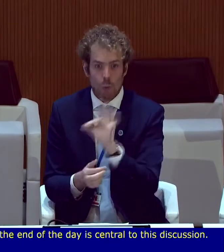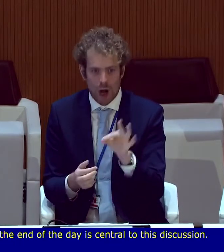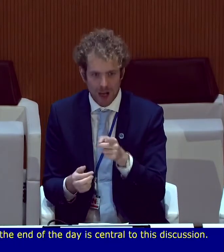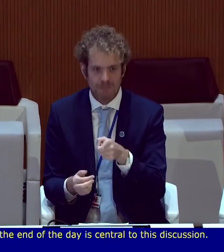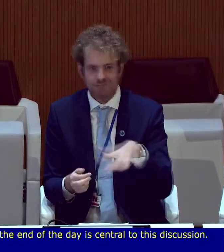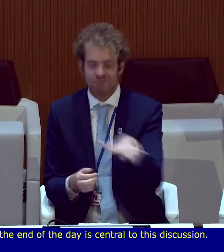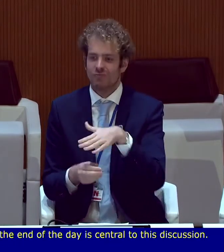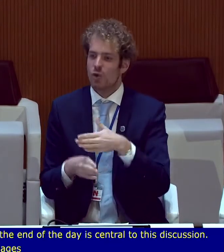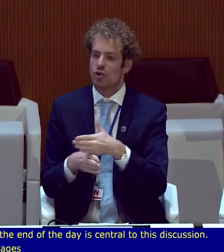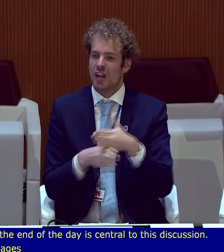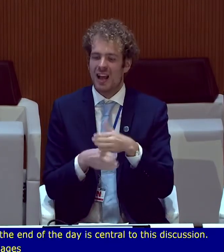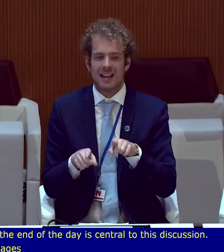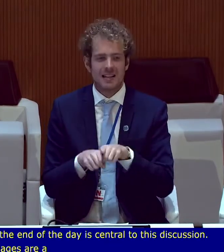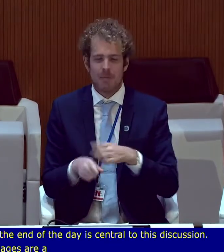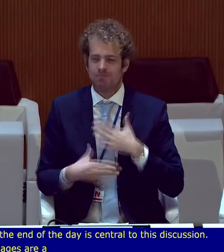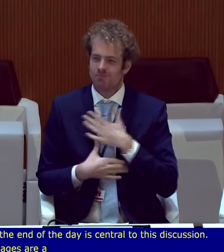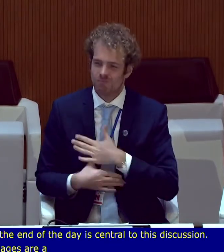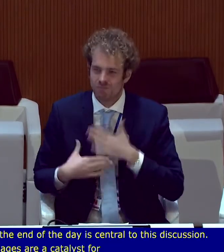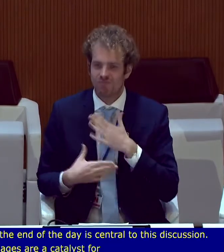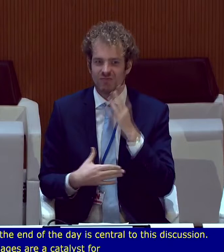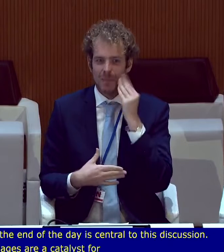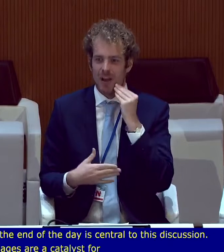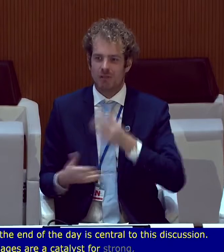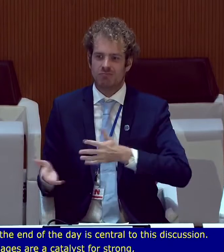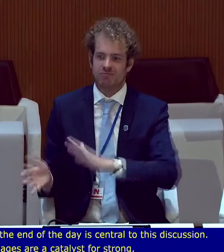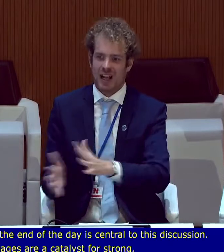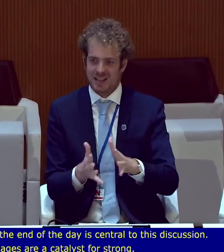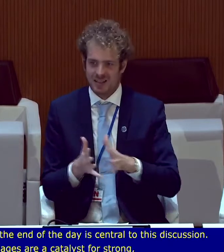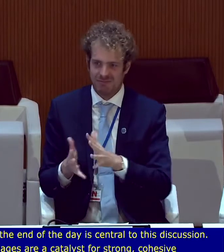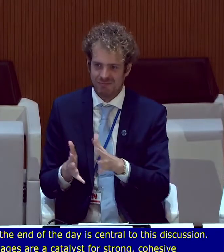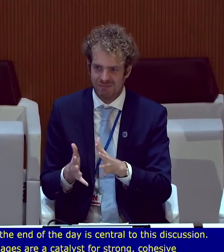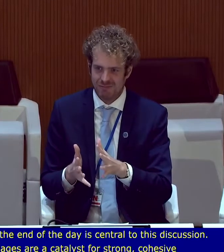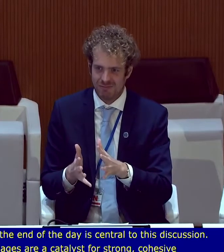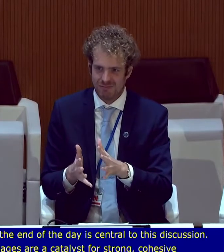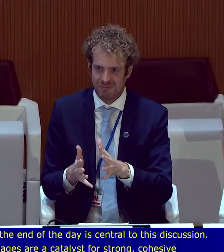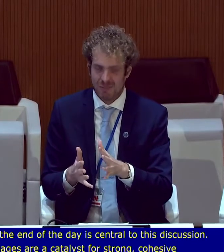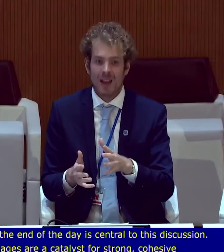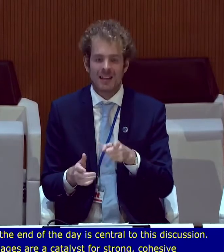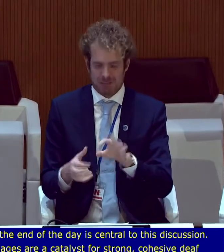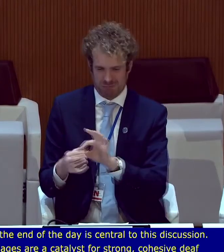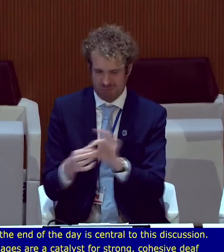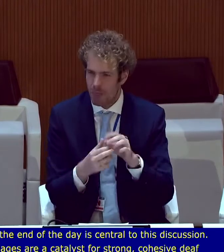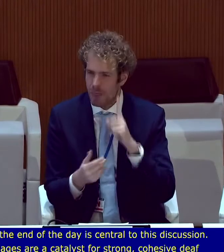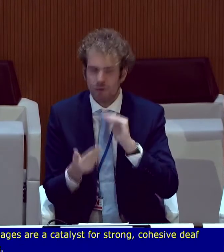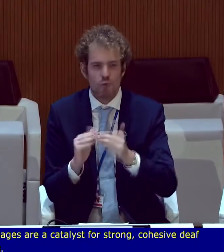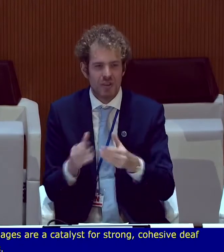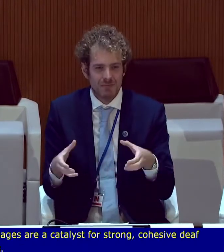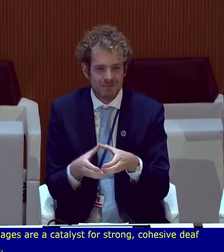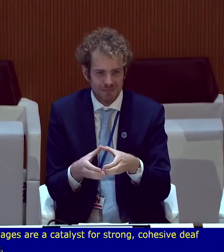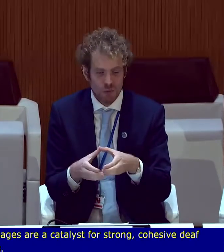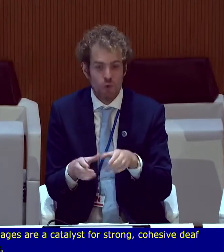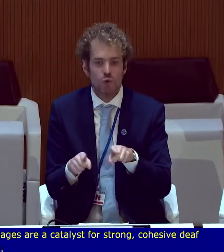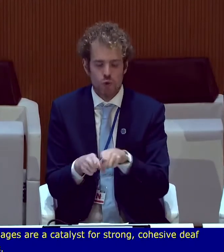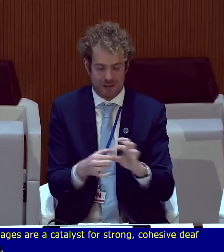strong, cohesive deaf communities. We have shared lived experience, and we have